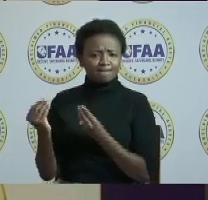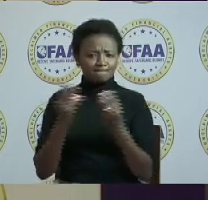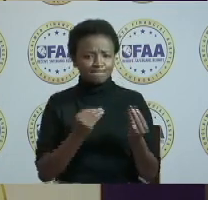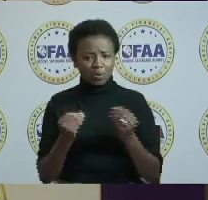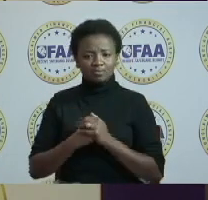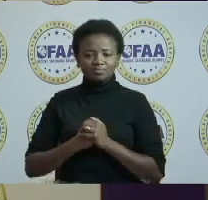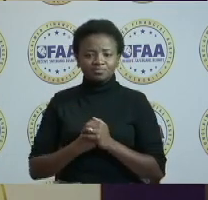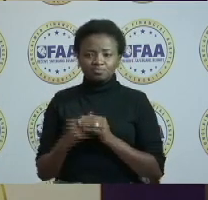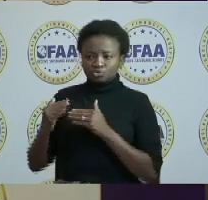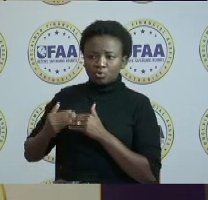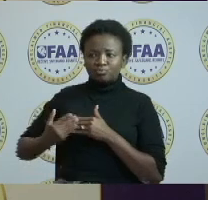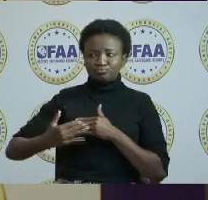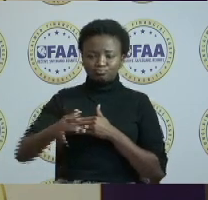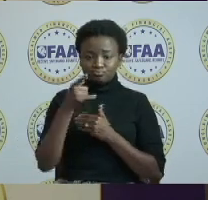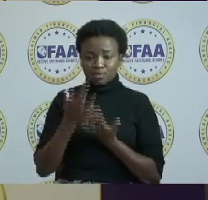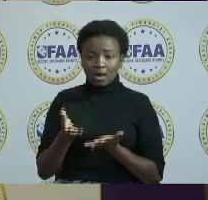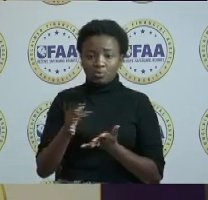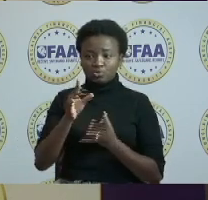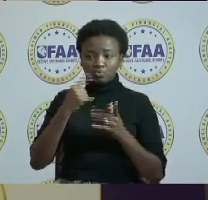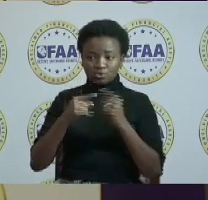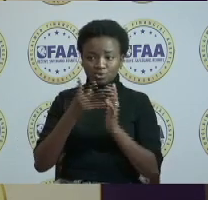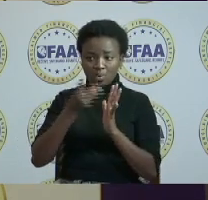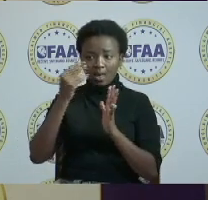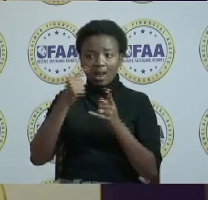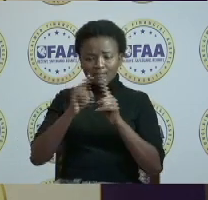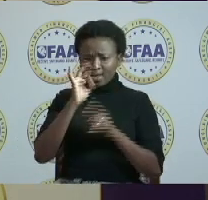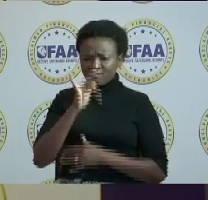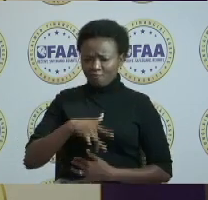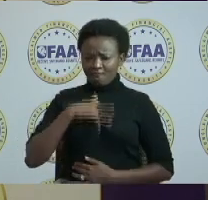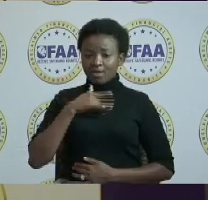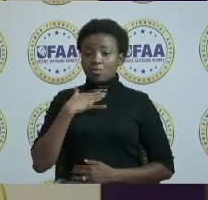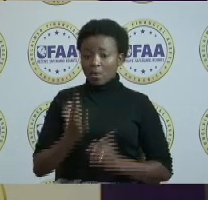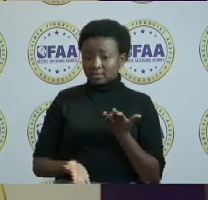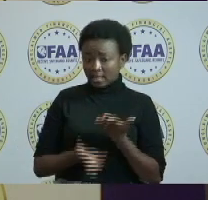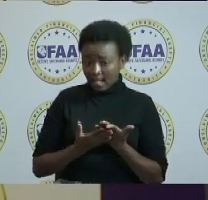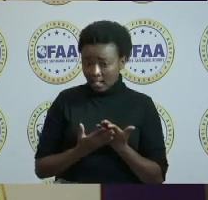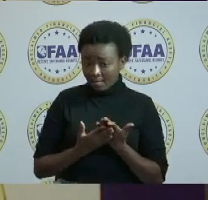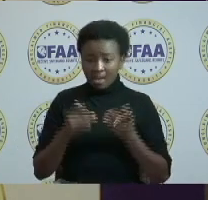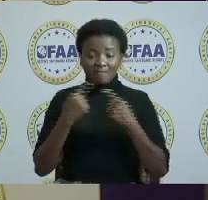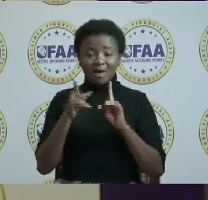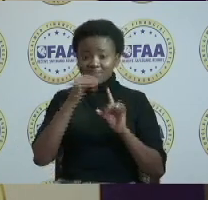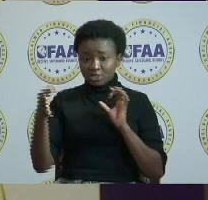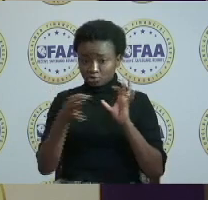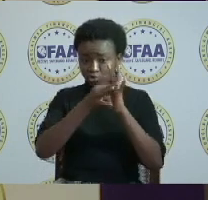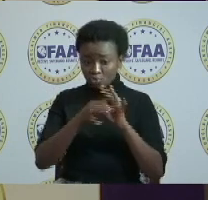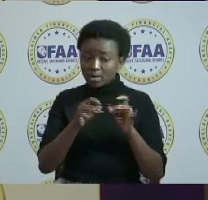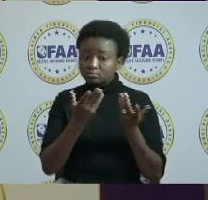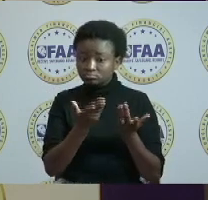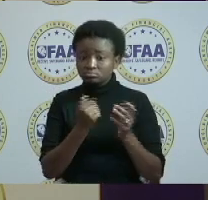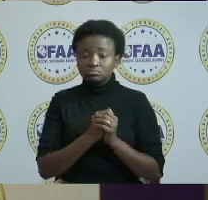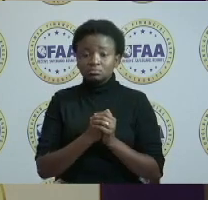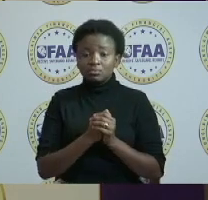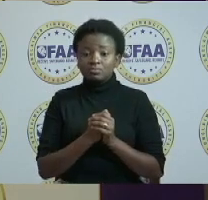through this program, I'll take you through it. But just in case you feel you need some help and you've already accessed the platform, you can actually